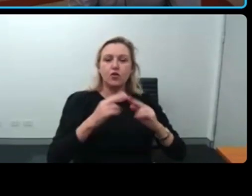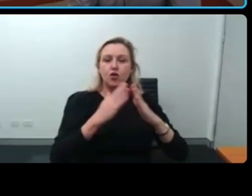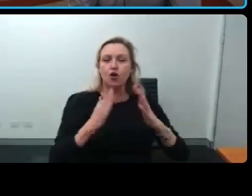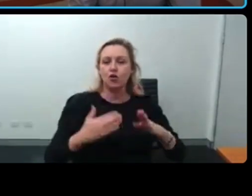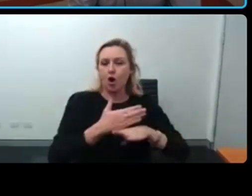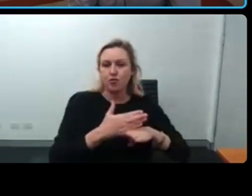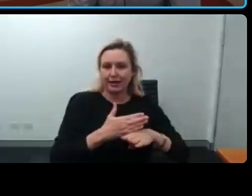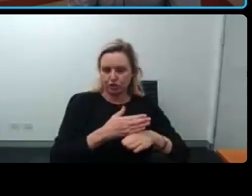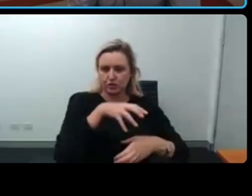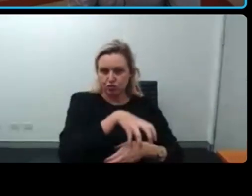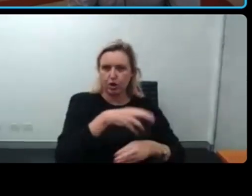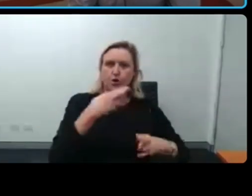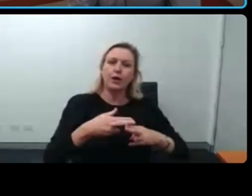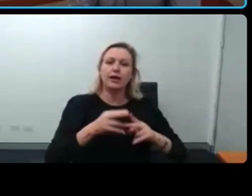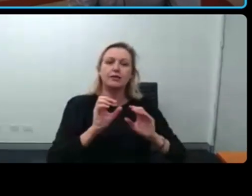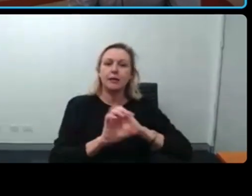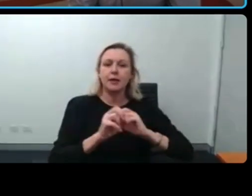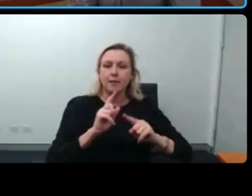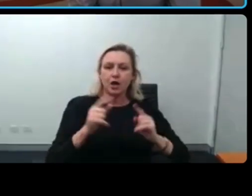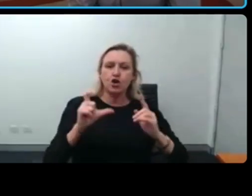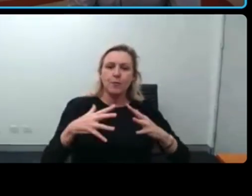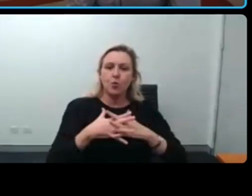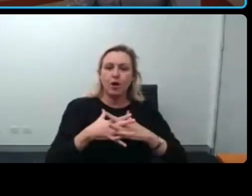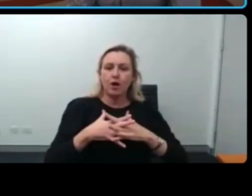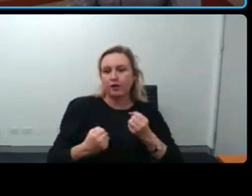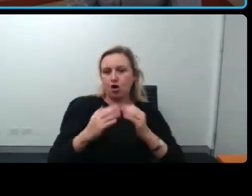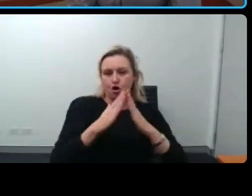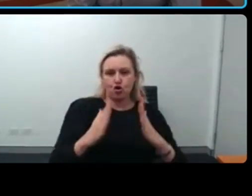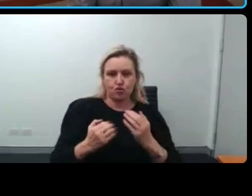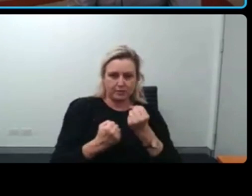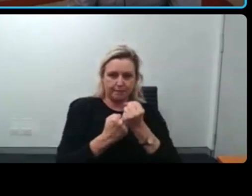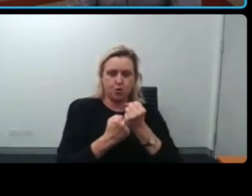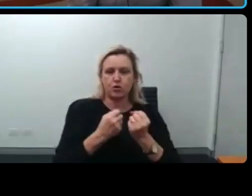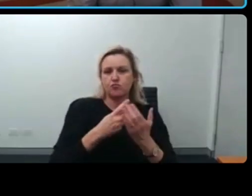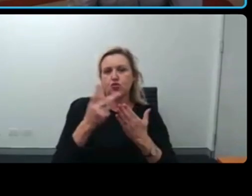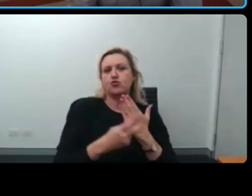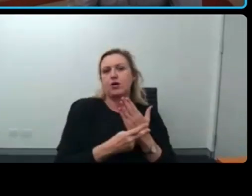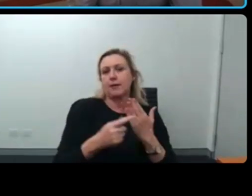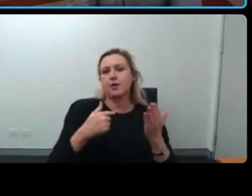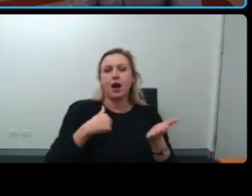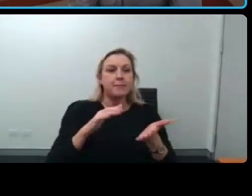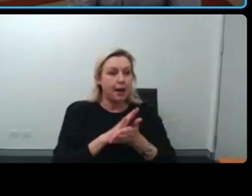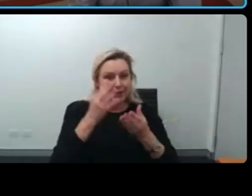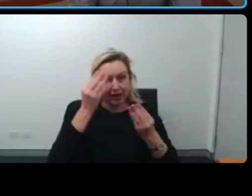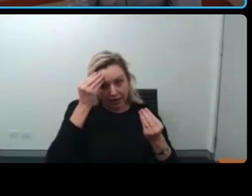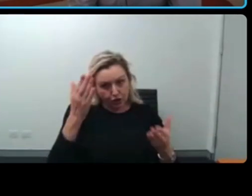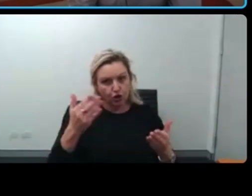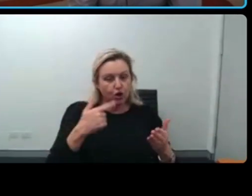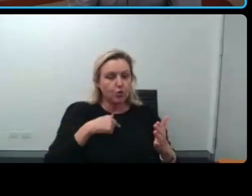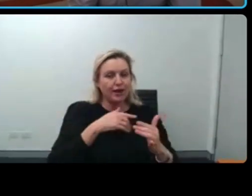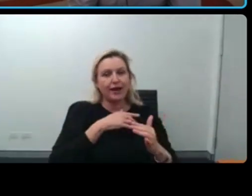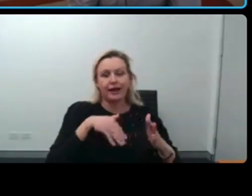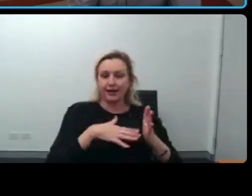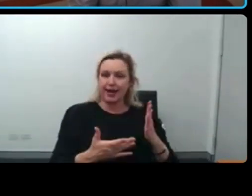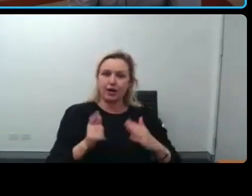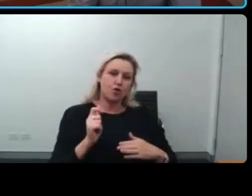Here, just a quick update on Commonwealth Home Support Program. So I'm pleased to advise we're in the final stages